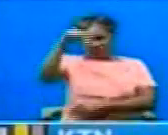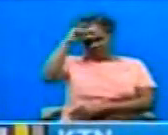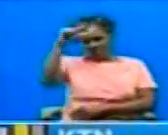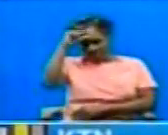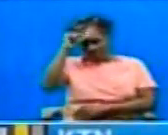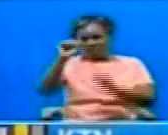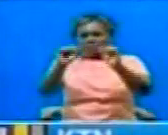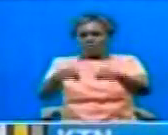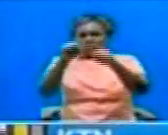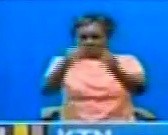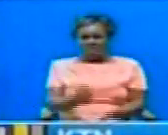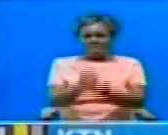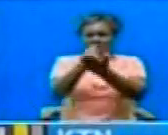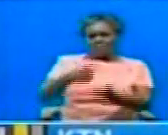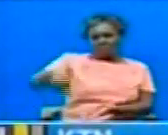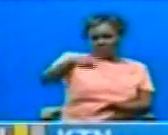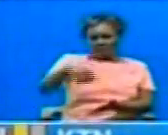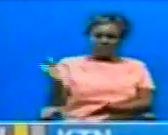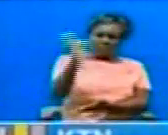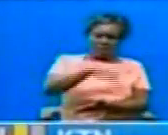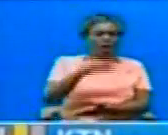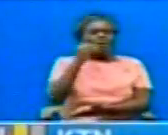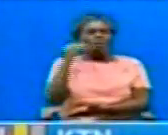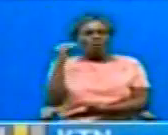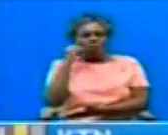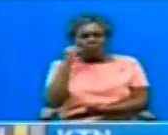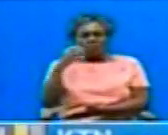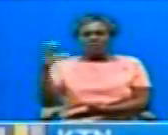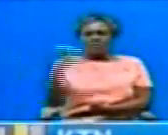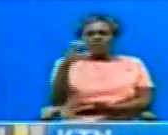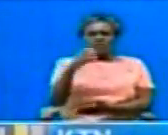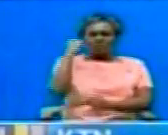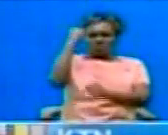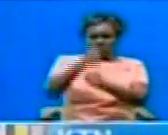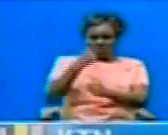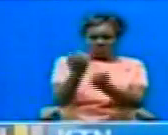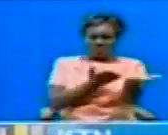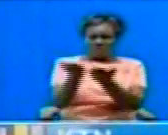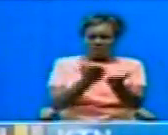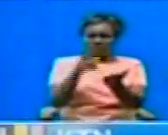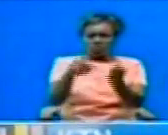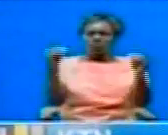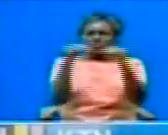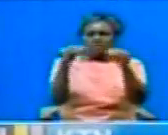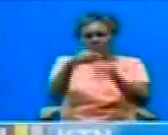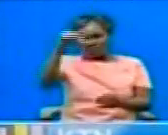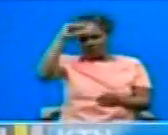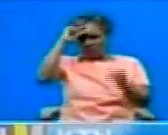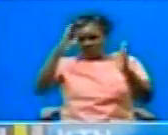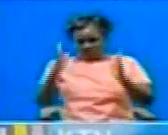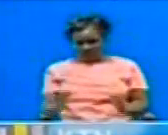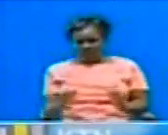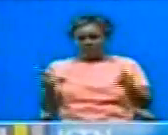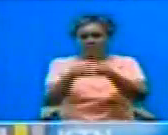ipate kutusaidia. The head of civil service, Joseph Kinyua, was here to meet Governor Ali Roba and the